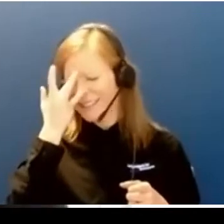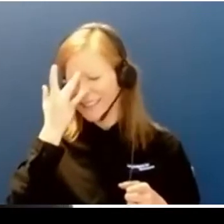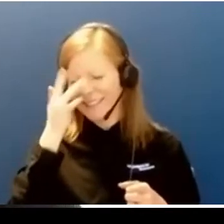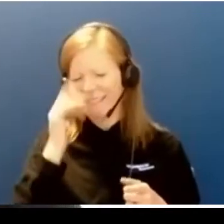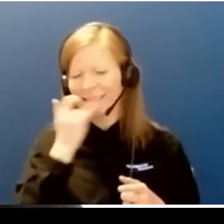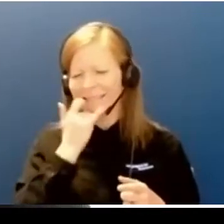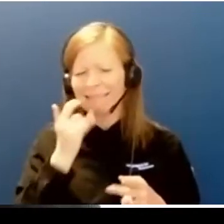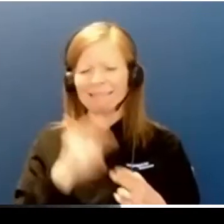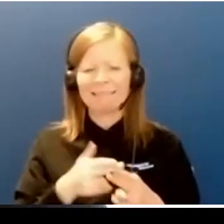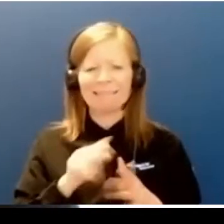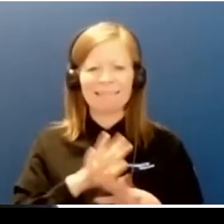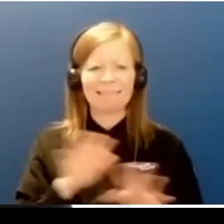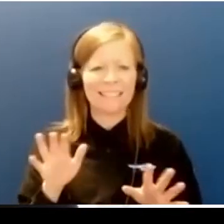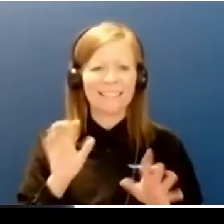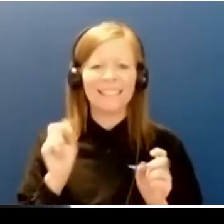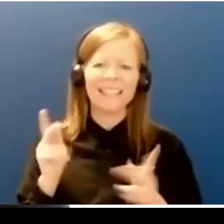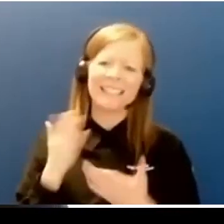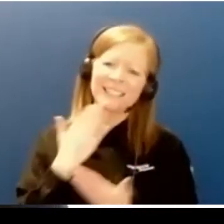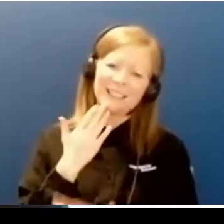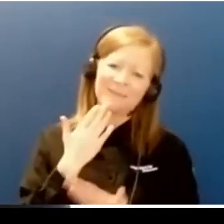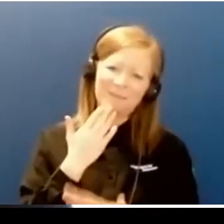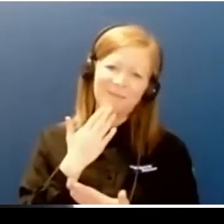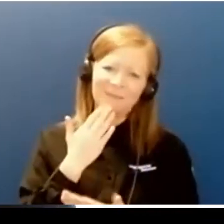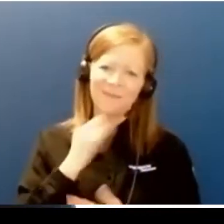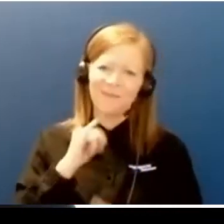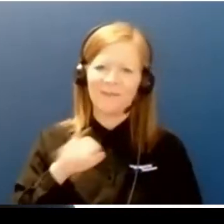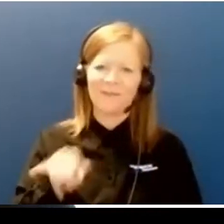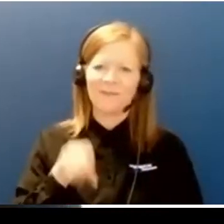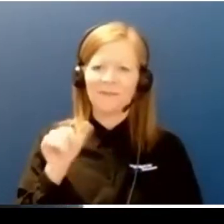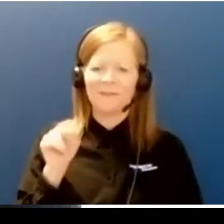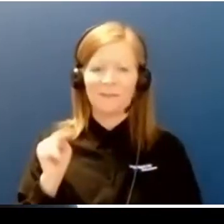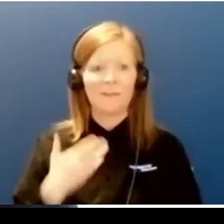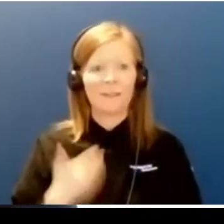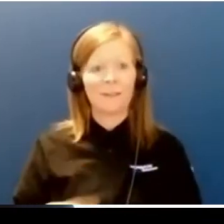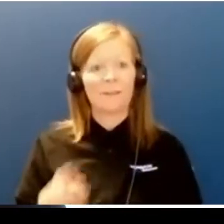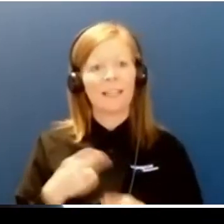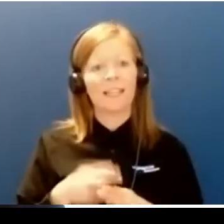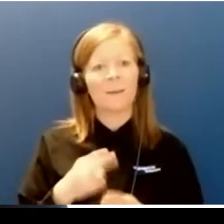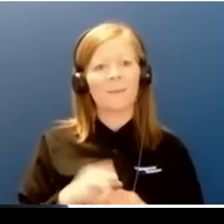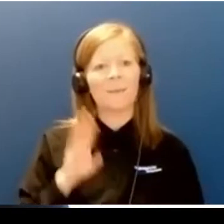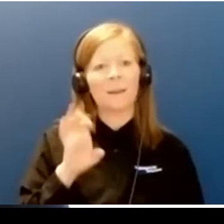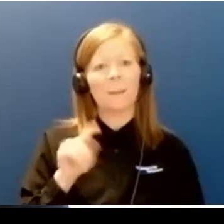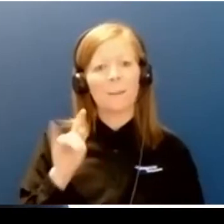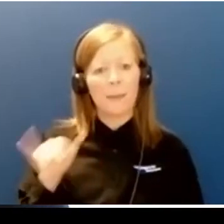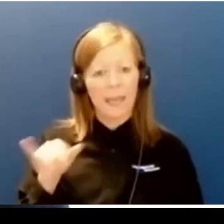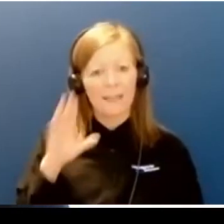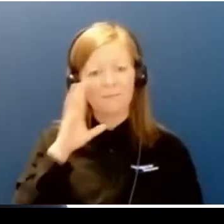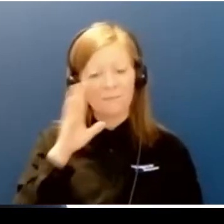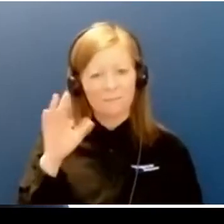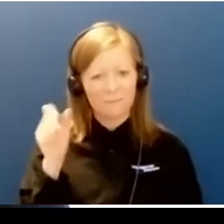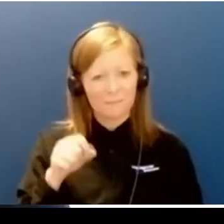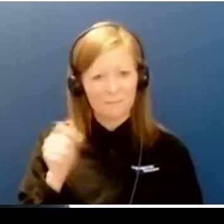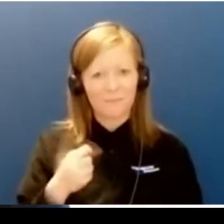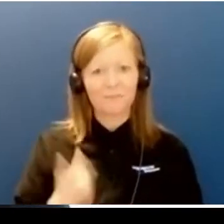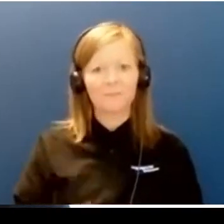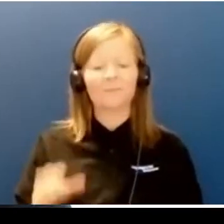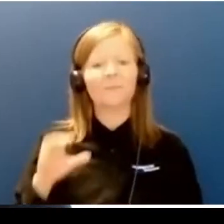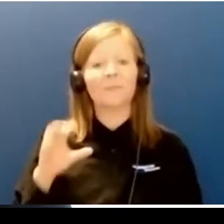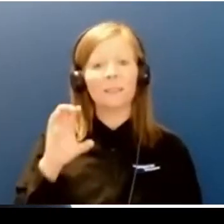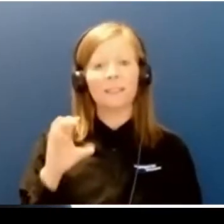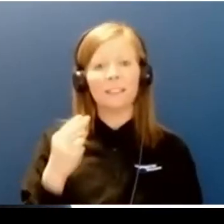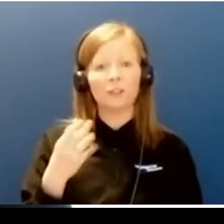That's okay. Thank you, Joan. My name is Betty Hanjishengalis, and I am the Chief of